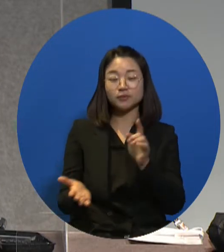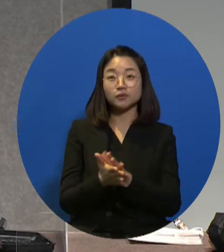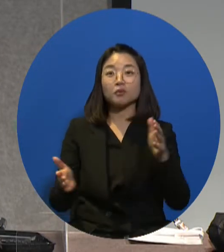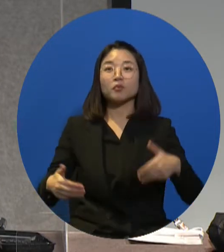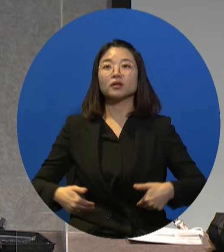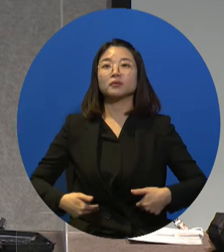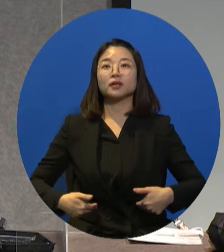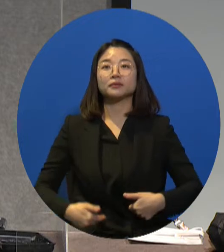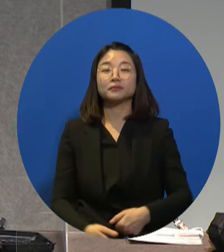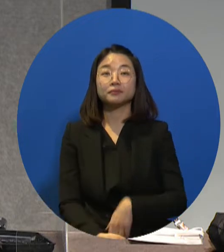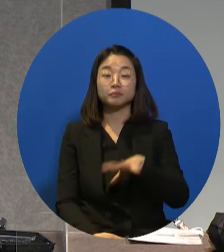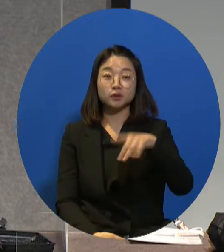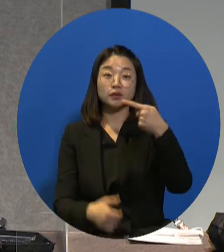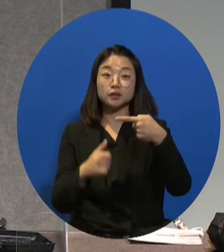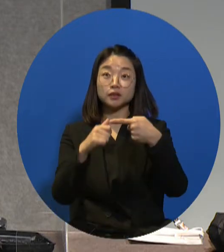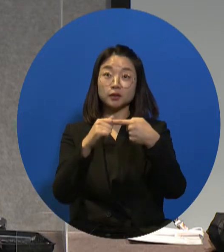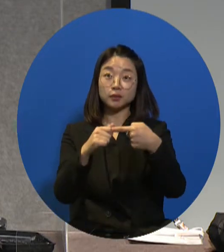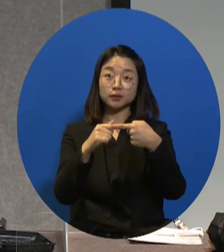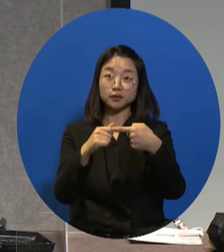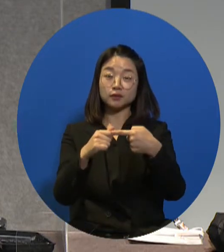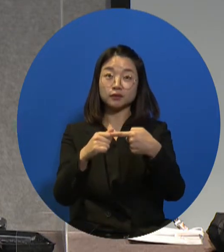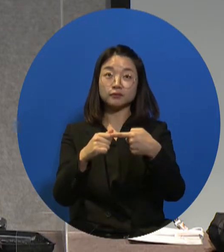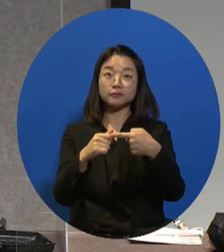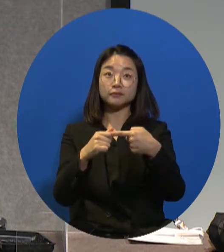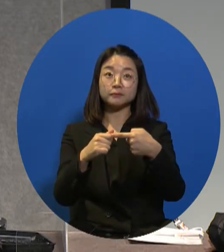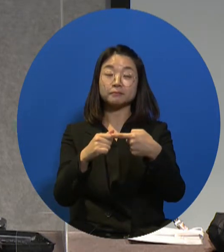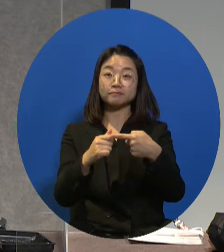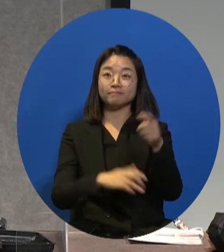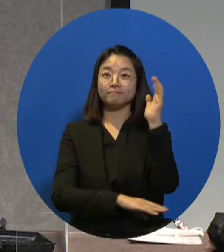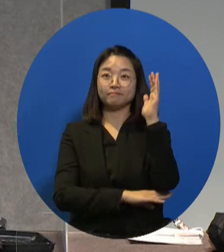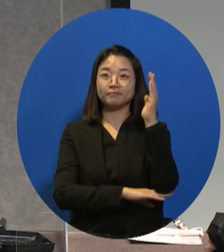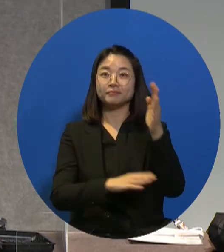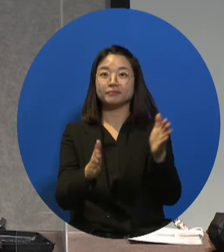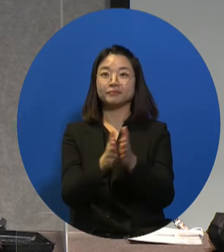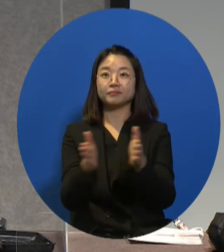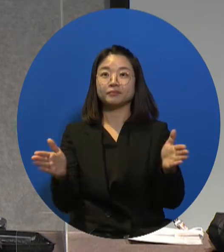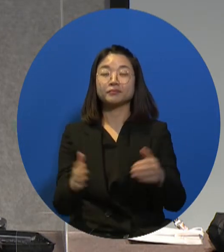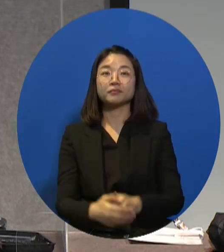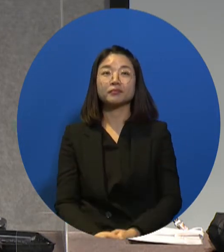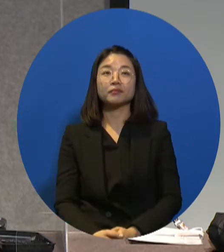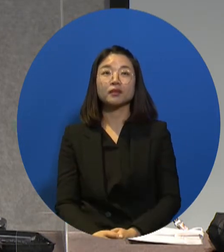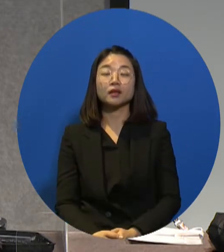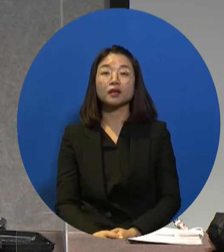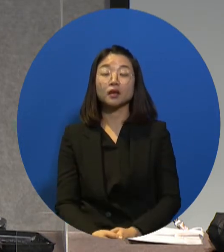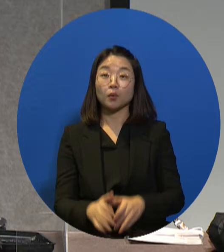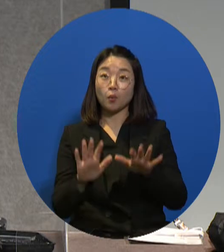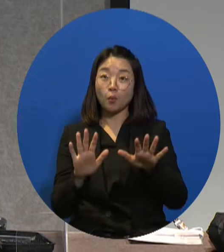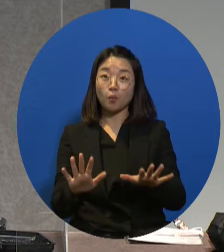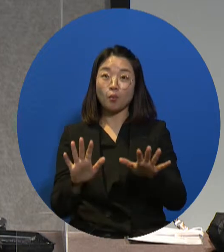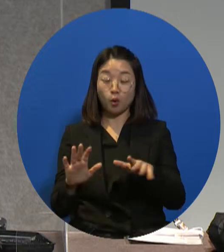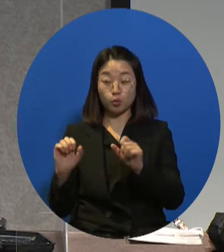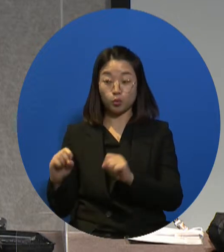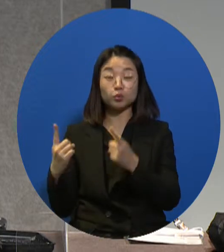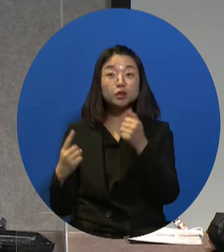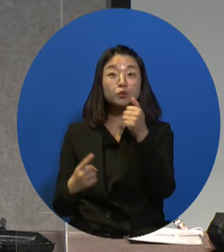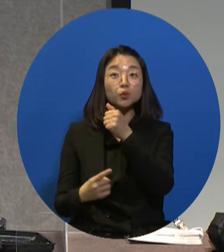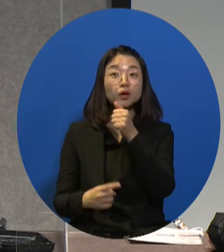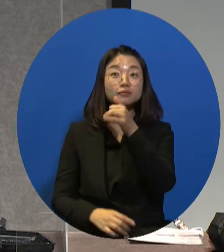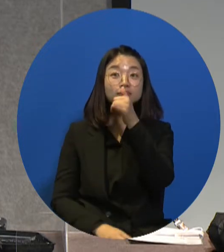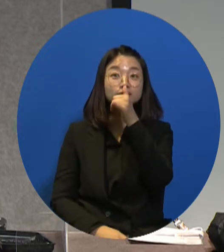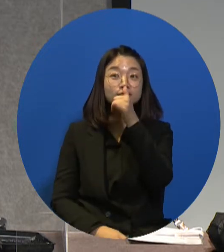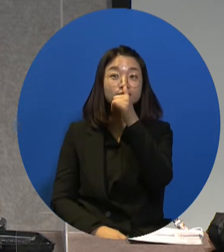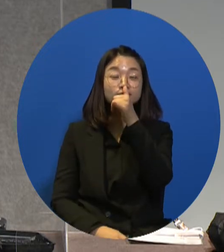support and movement to get through this ratification. Let's first go into the first presentation. We're providing